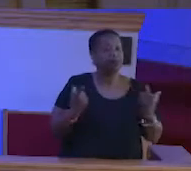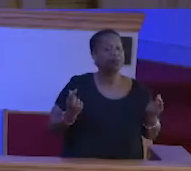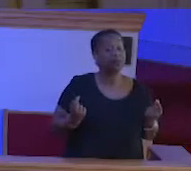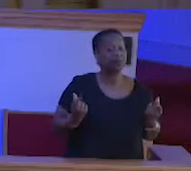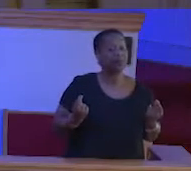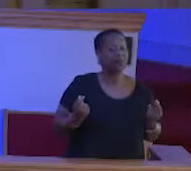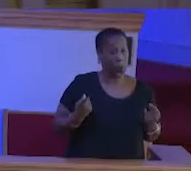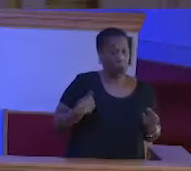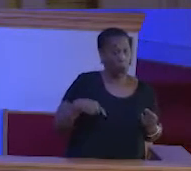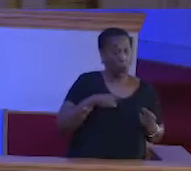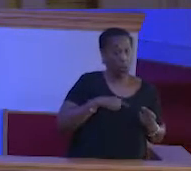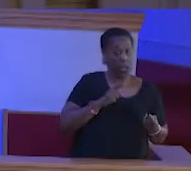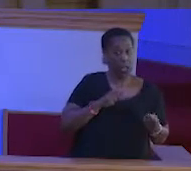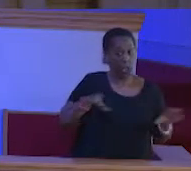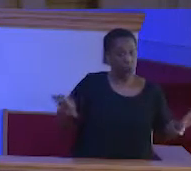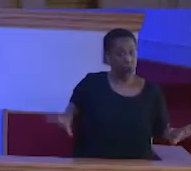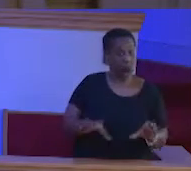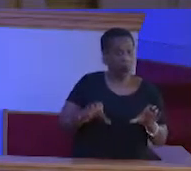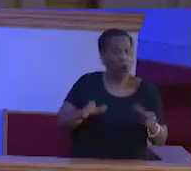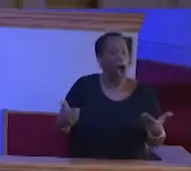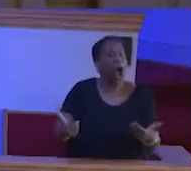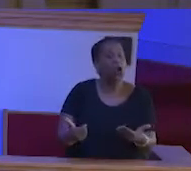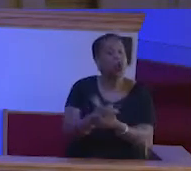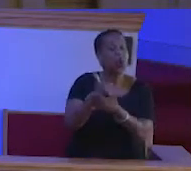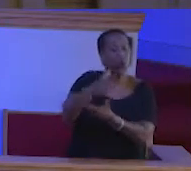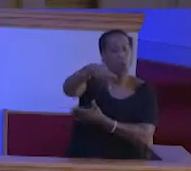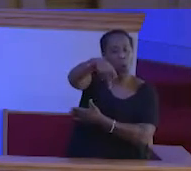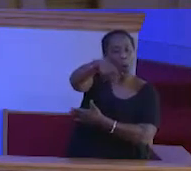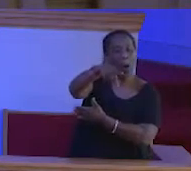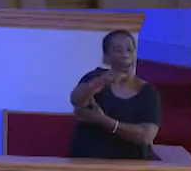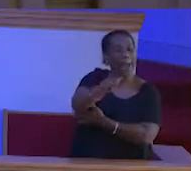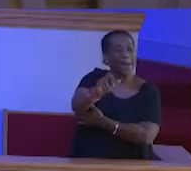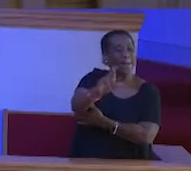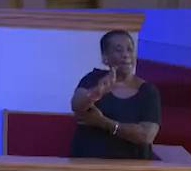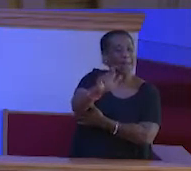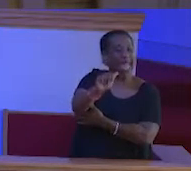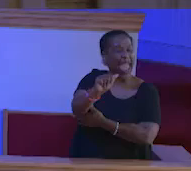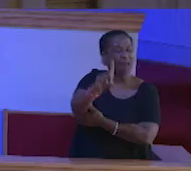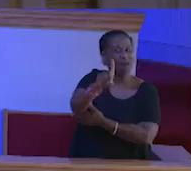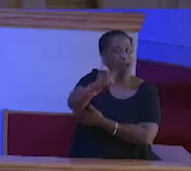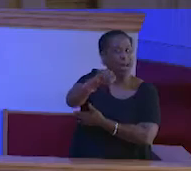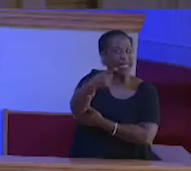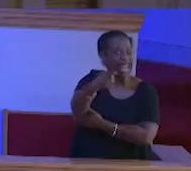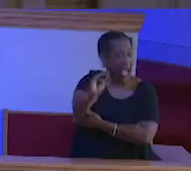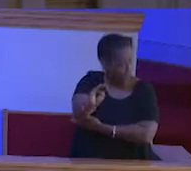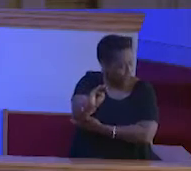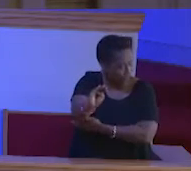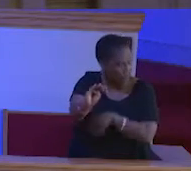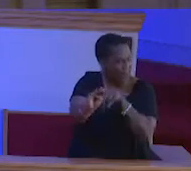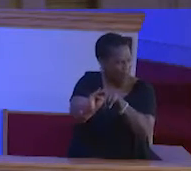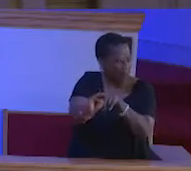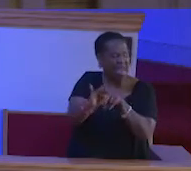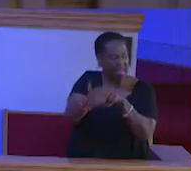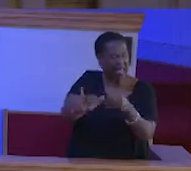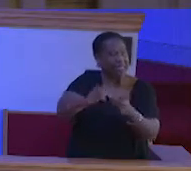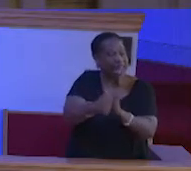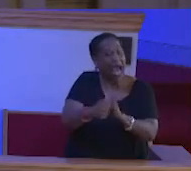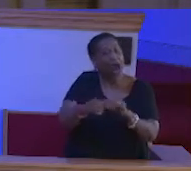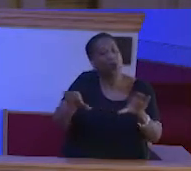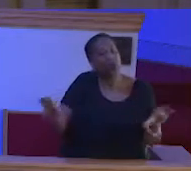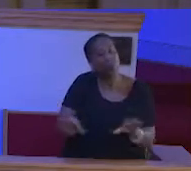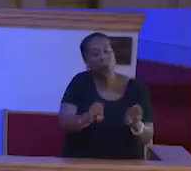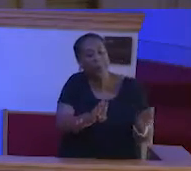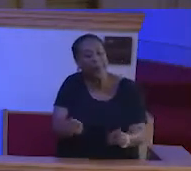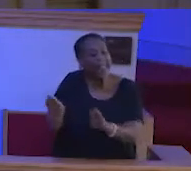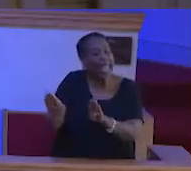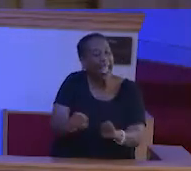to a new paradigm. And paradigms are really just ways of being according to new ways